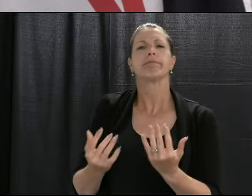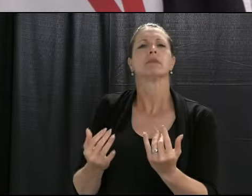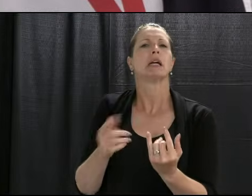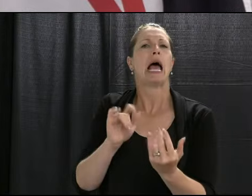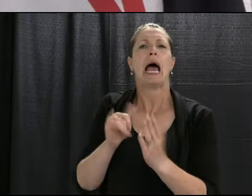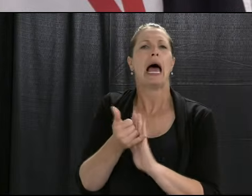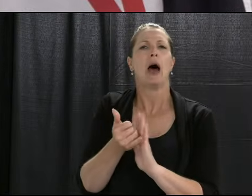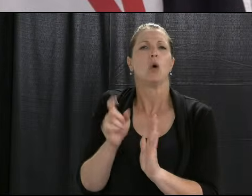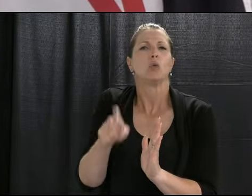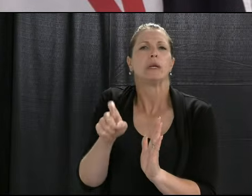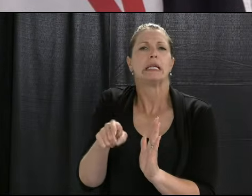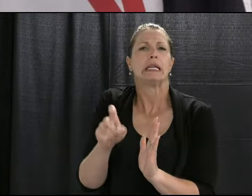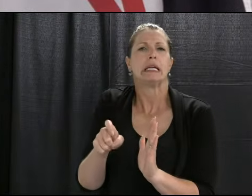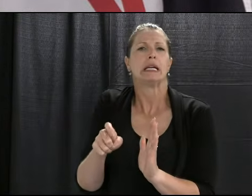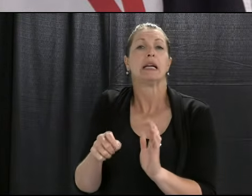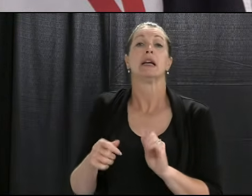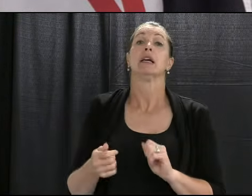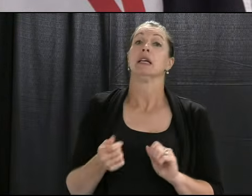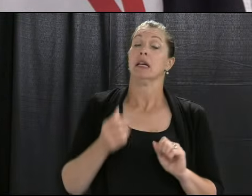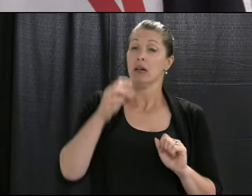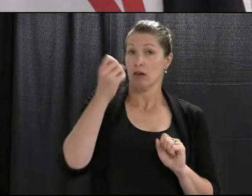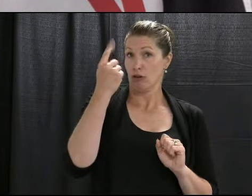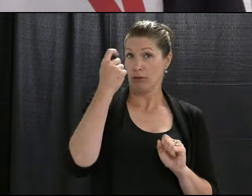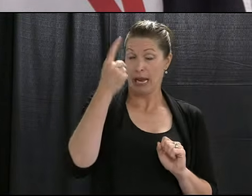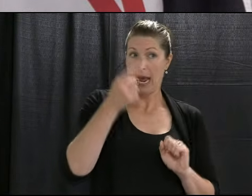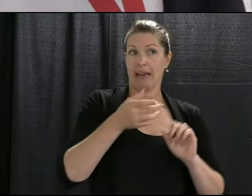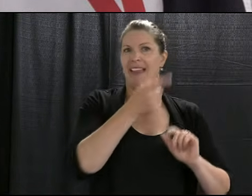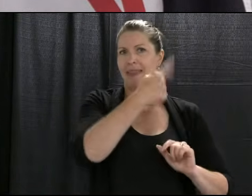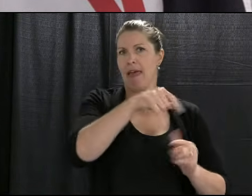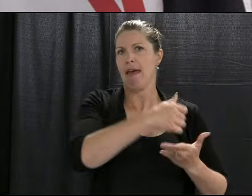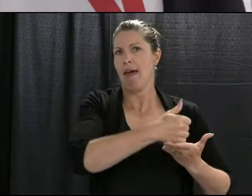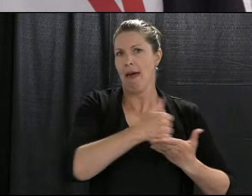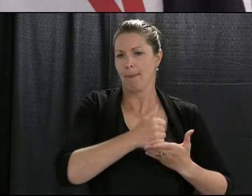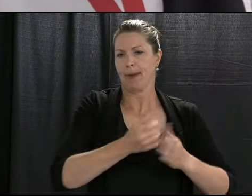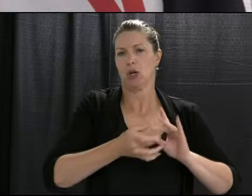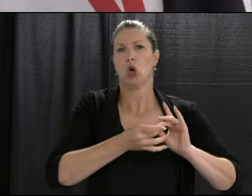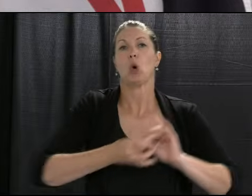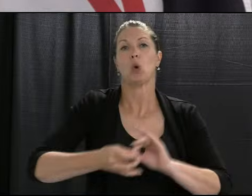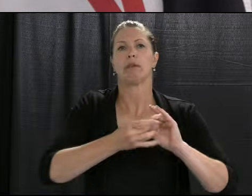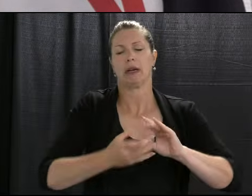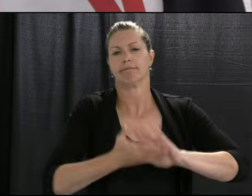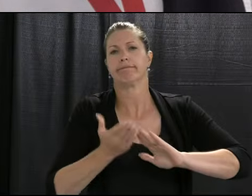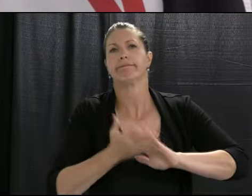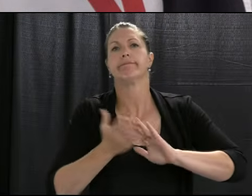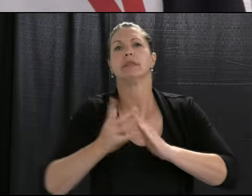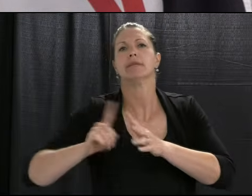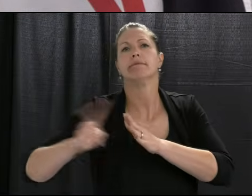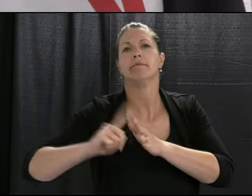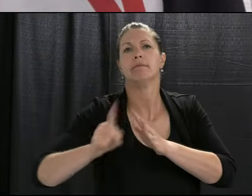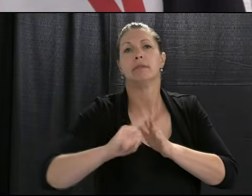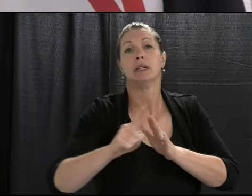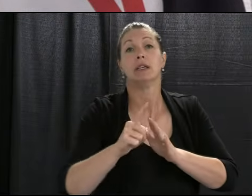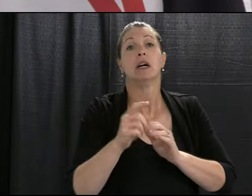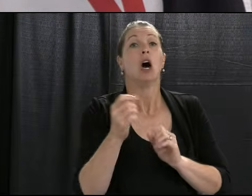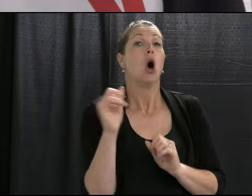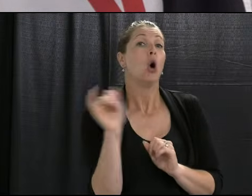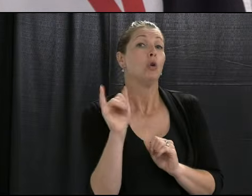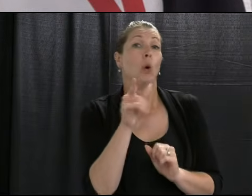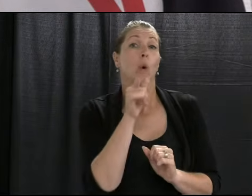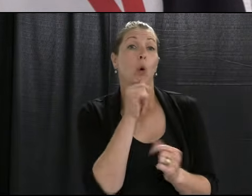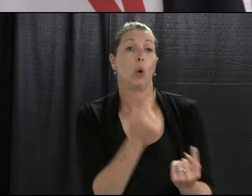areas. Transportation of people for non-emergency but necessary movement, the provision of additional humanitarian workforce